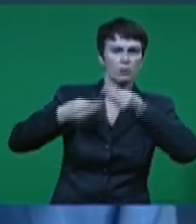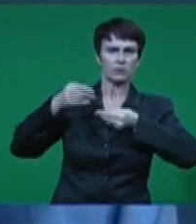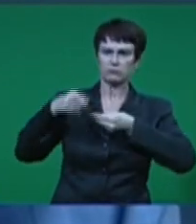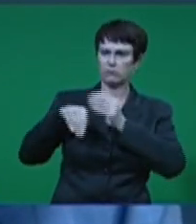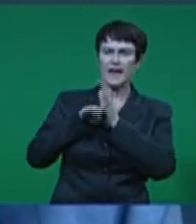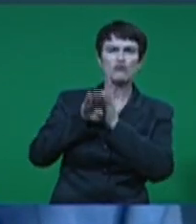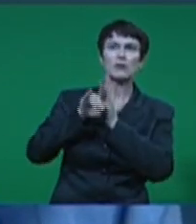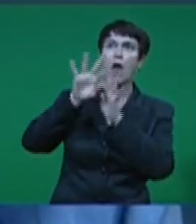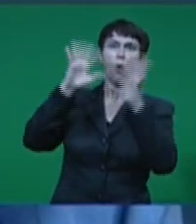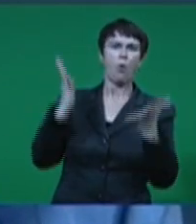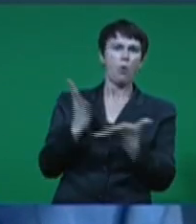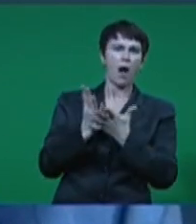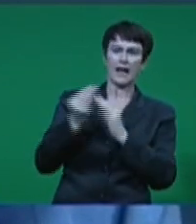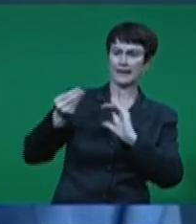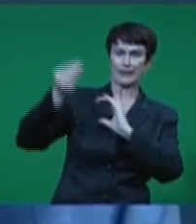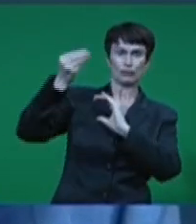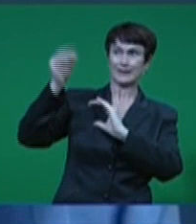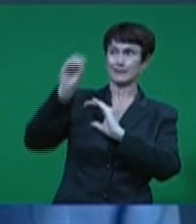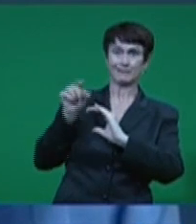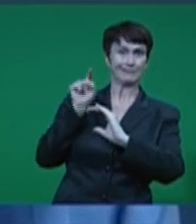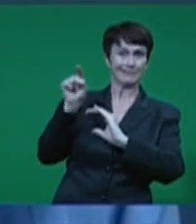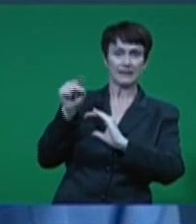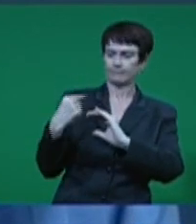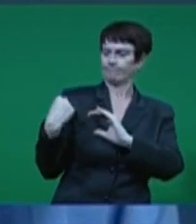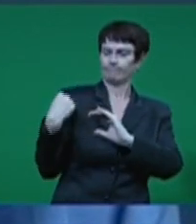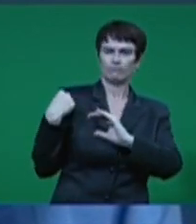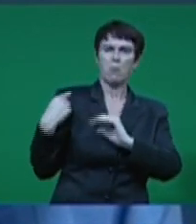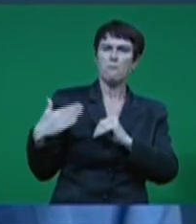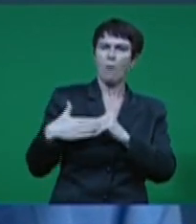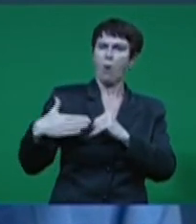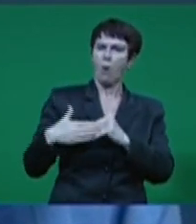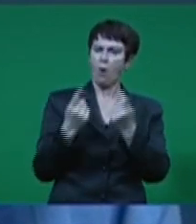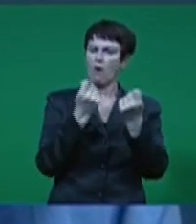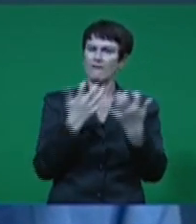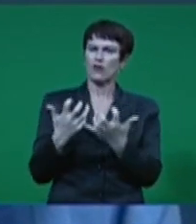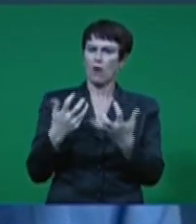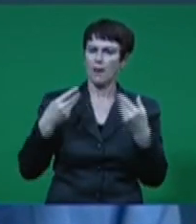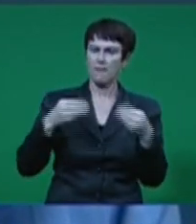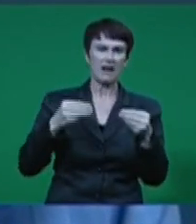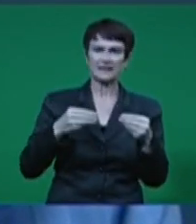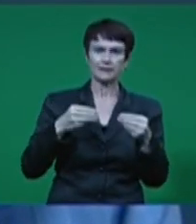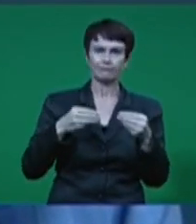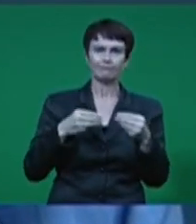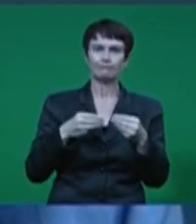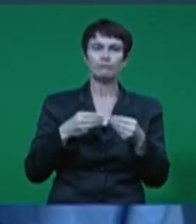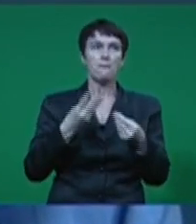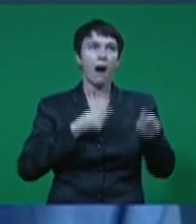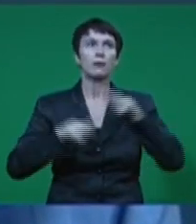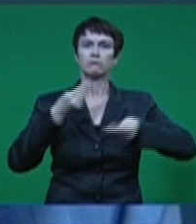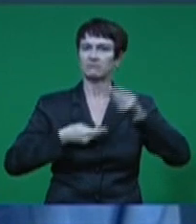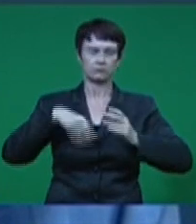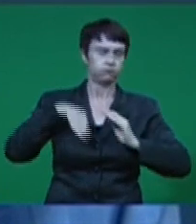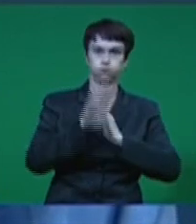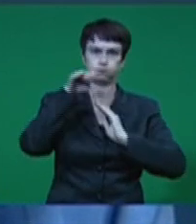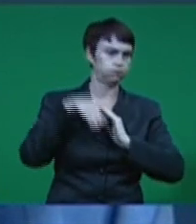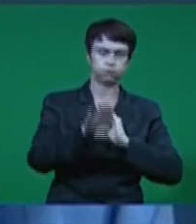rates has contributed to more recent financial market and capital flow volatility. This